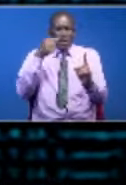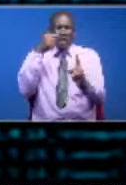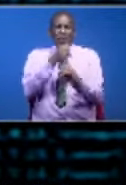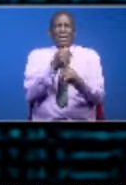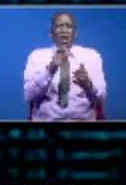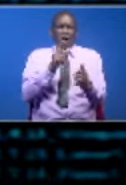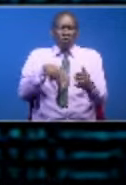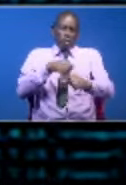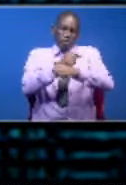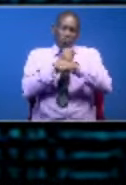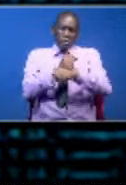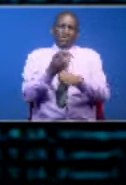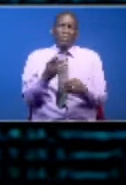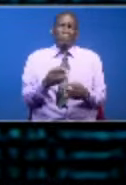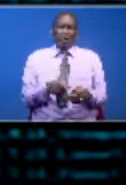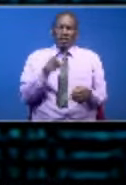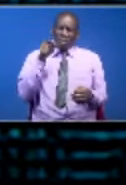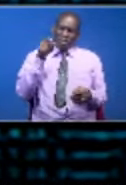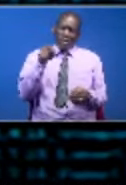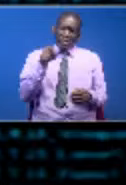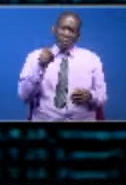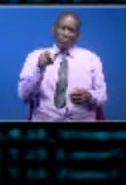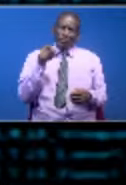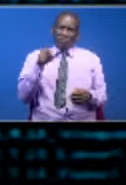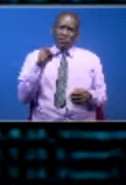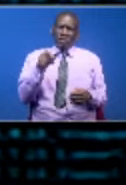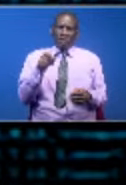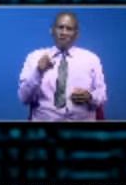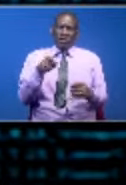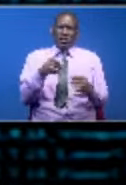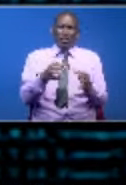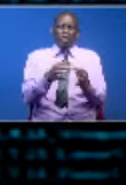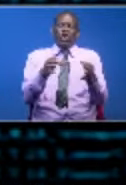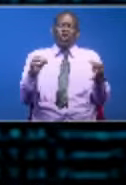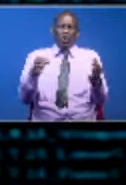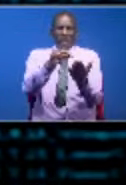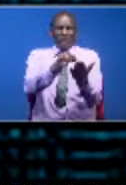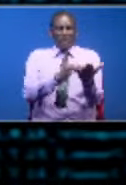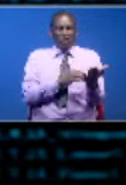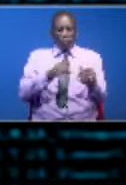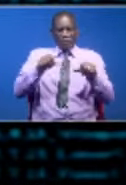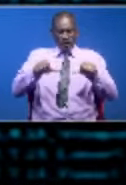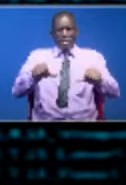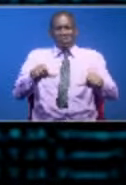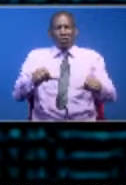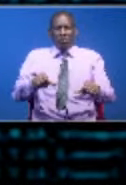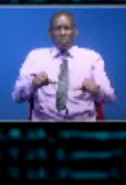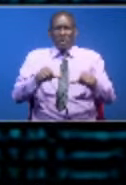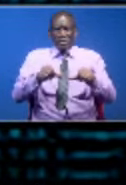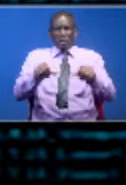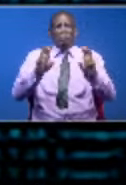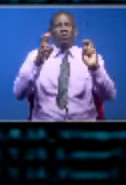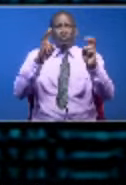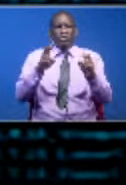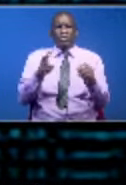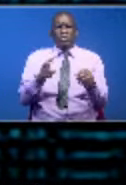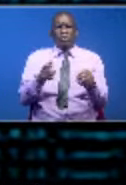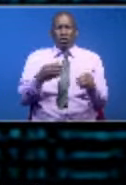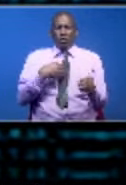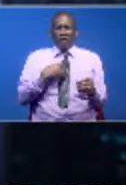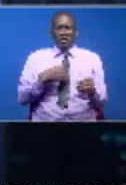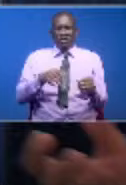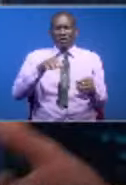safeguards. Now, this is an outcome of a long series of sustainability guidelines that are being issued by various regulators. You have SFDR